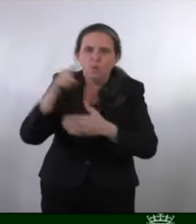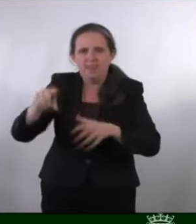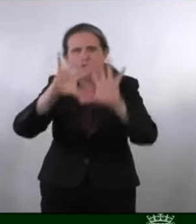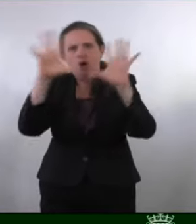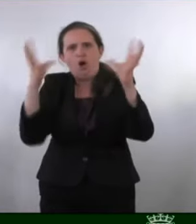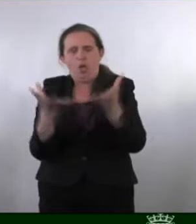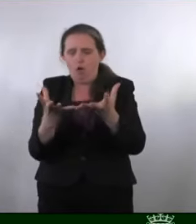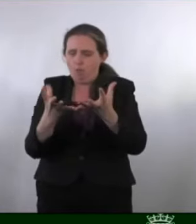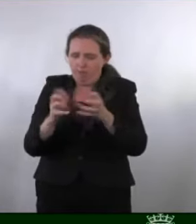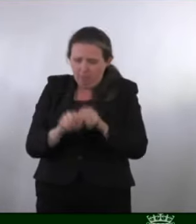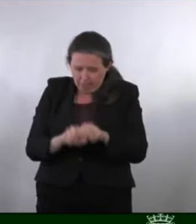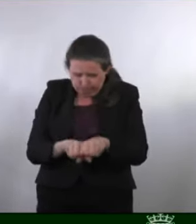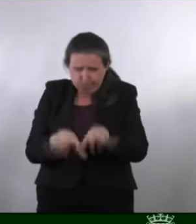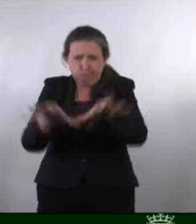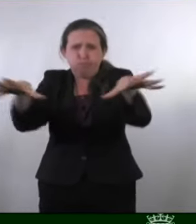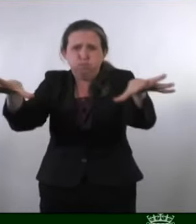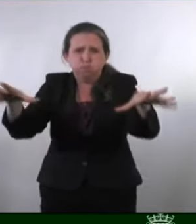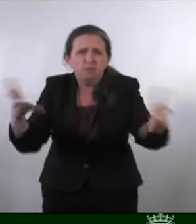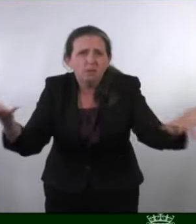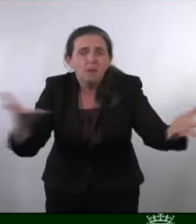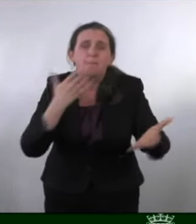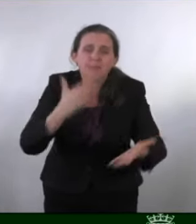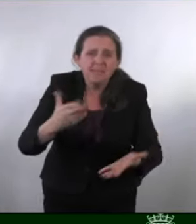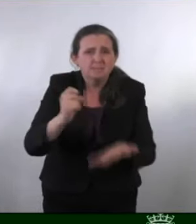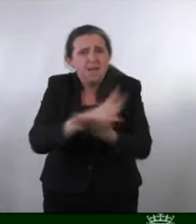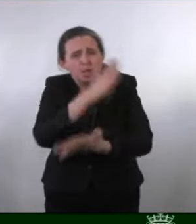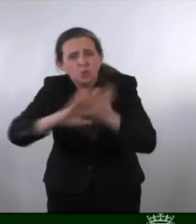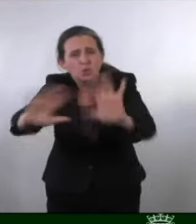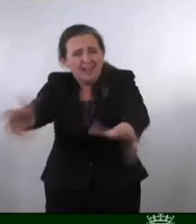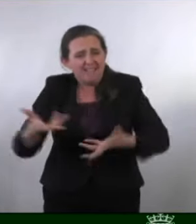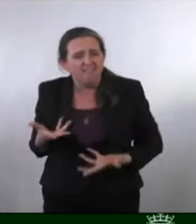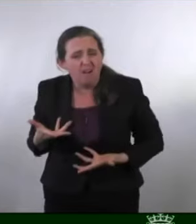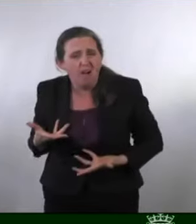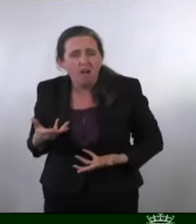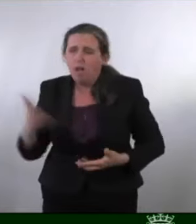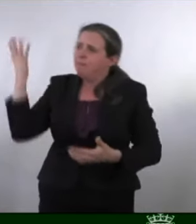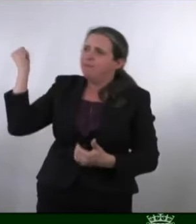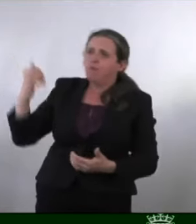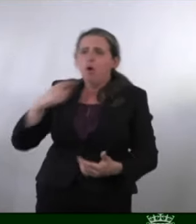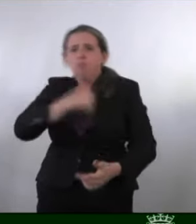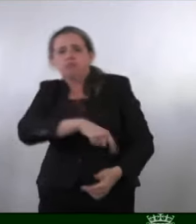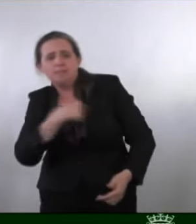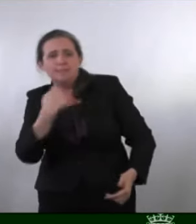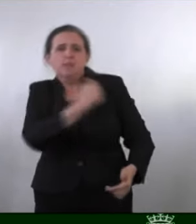has already been announced, rather than on grand new promises lifted from the